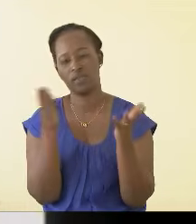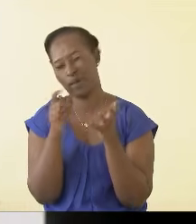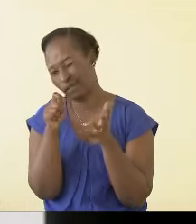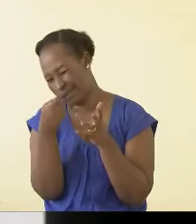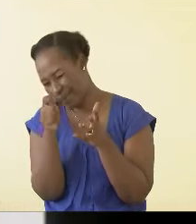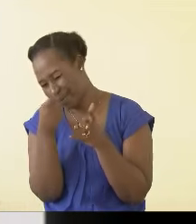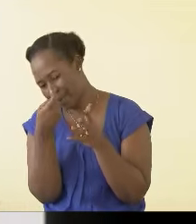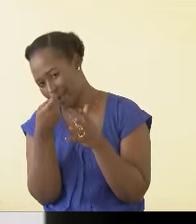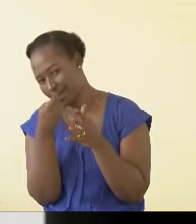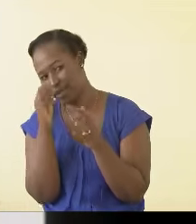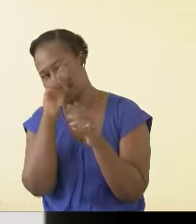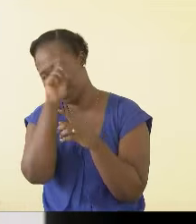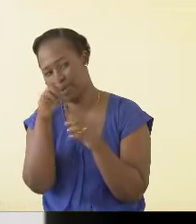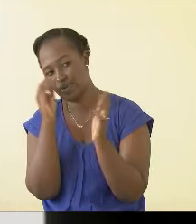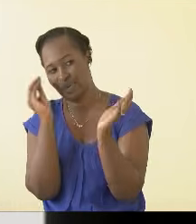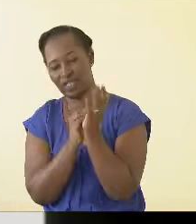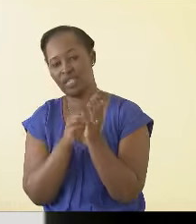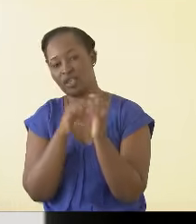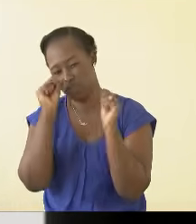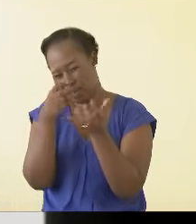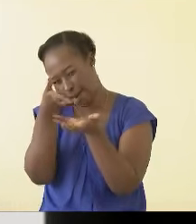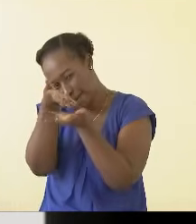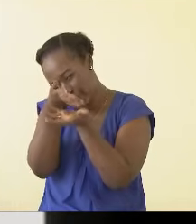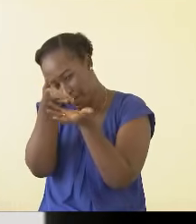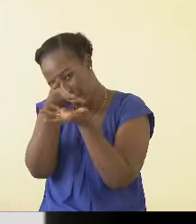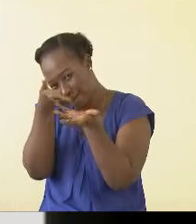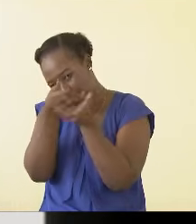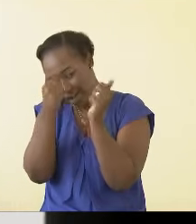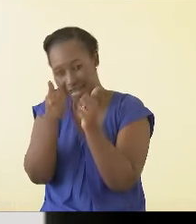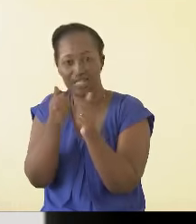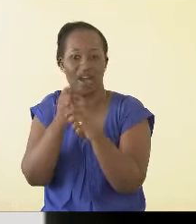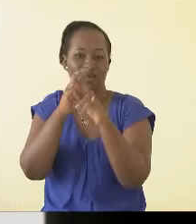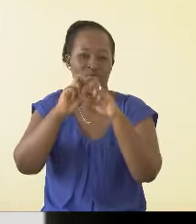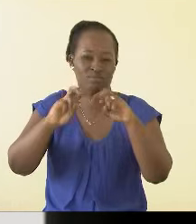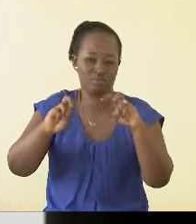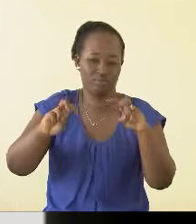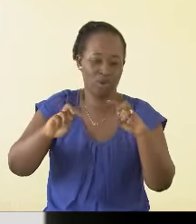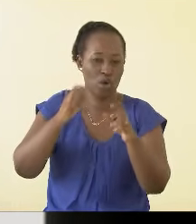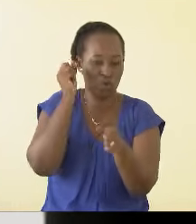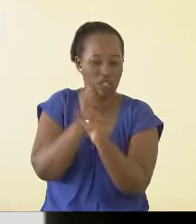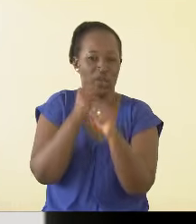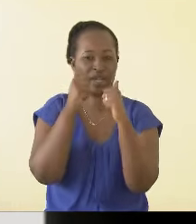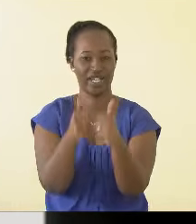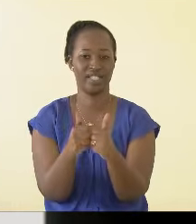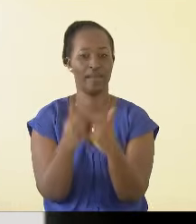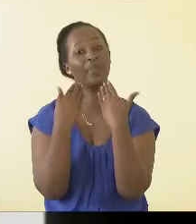of the question is. So be able to analyze it well, and you get it out. So thank you very